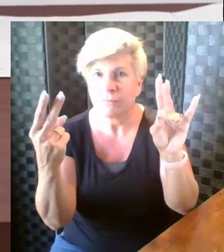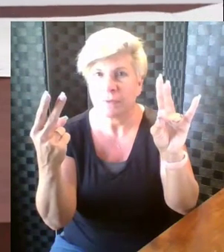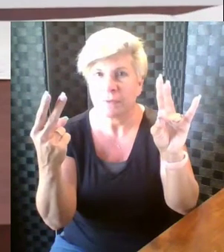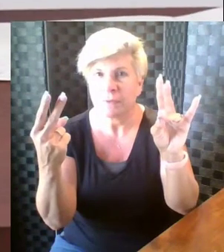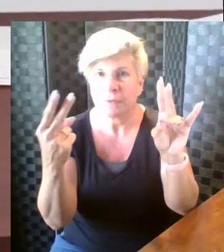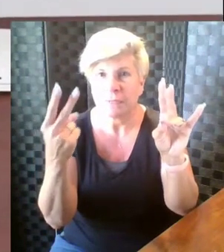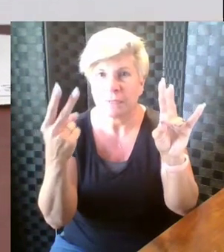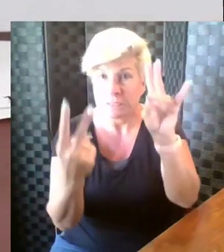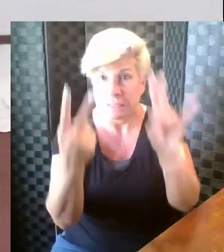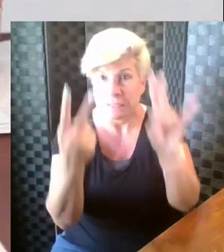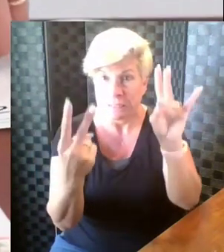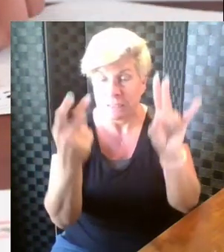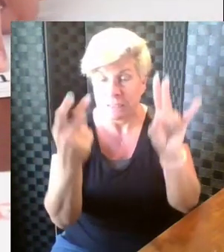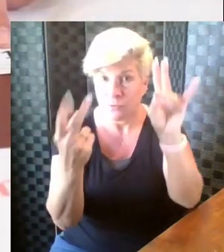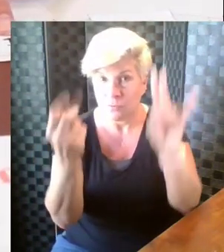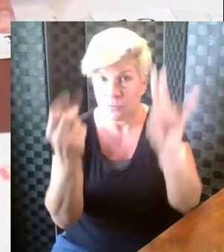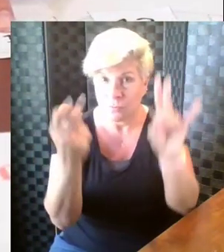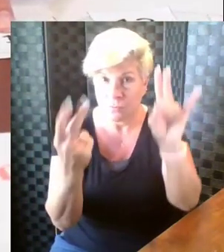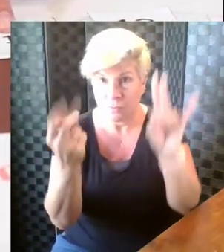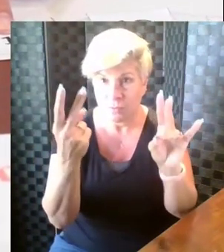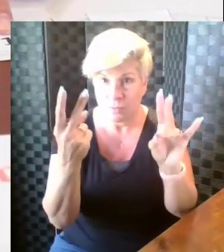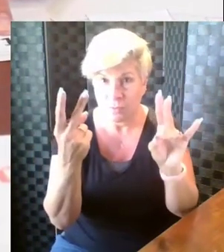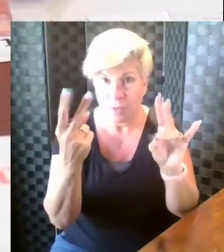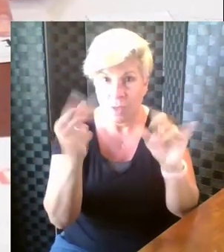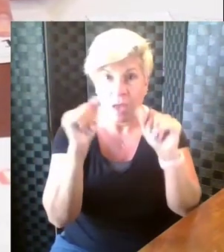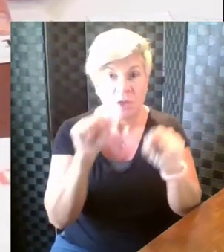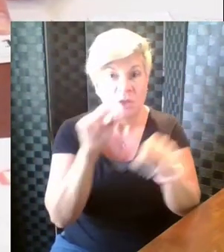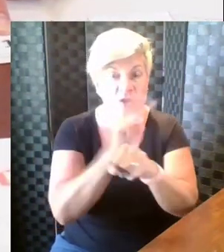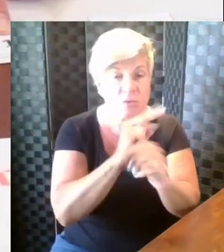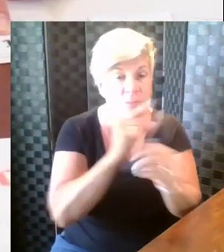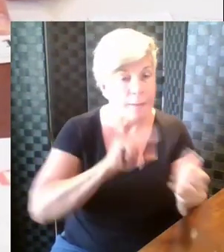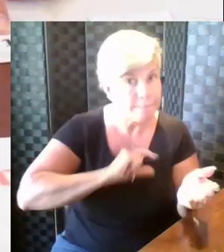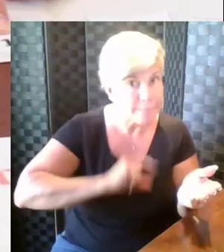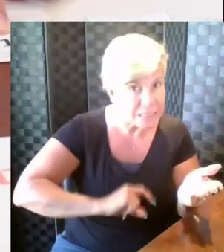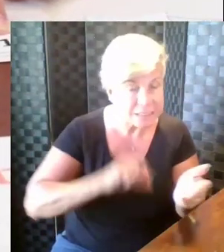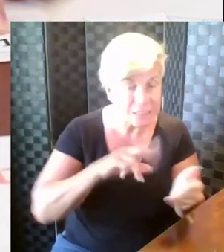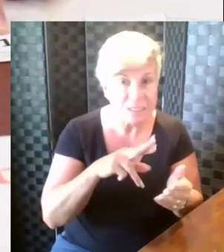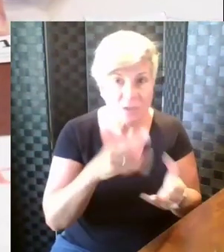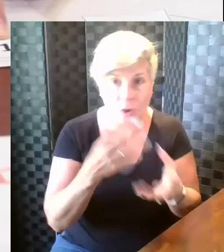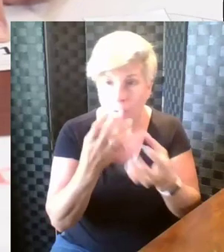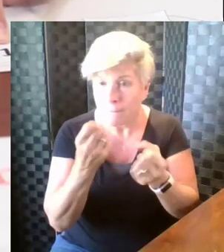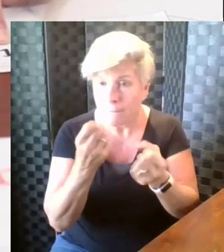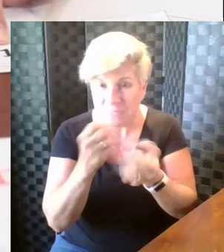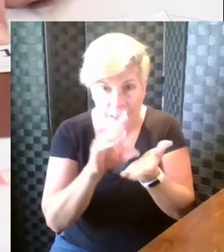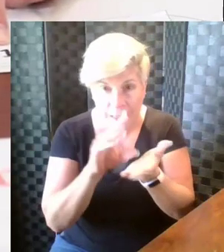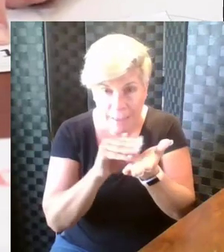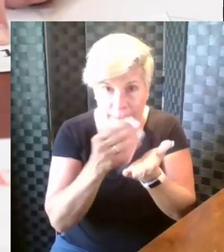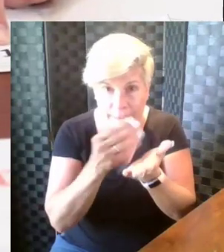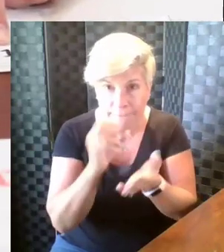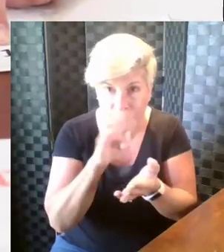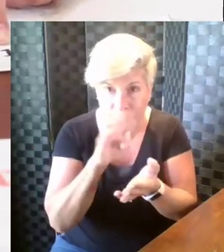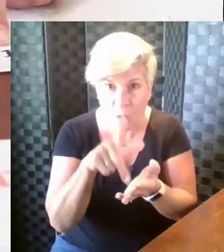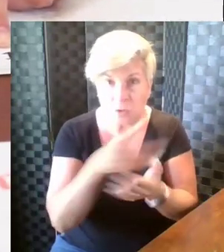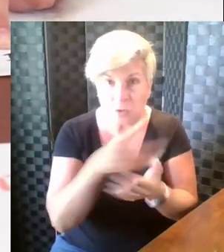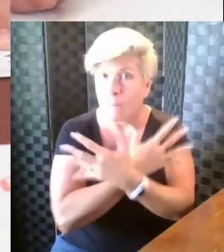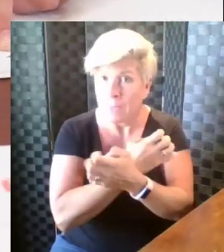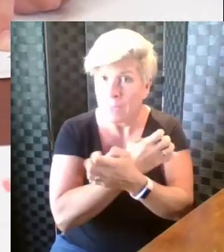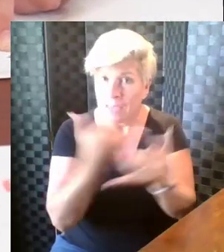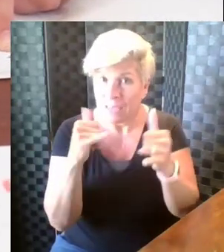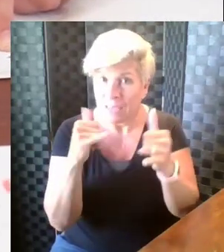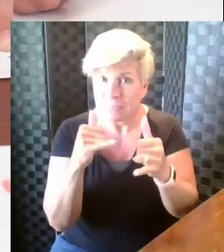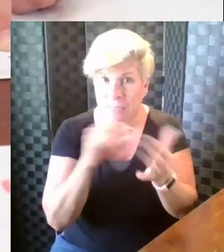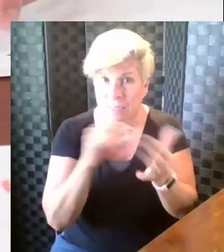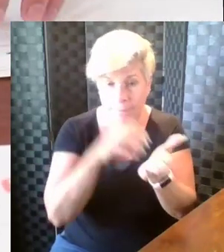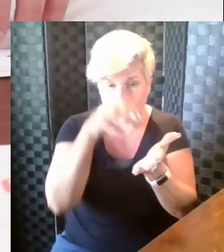Here are my two numbers. Now, if I wanted to, I could use my buttons, or I could use cotton balls, or even my Beanie Babies, and